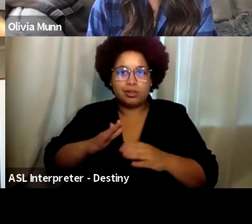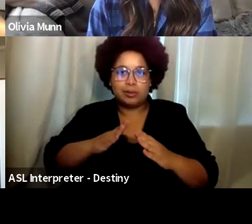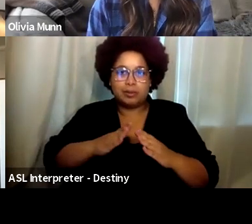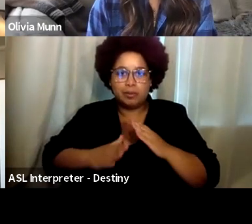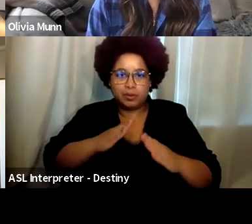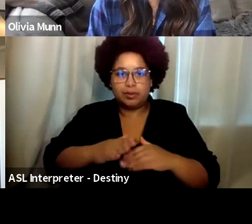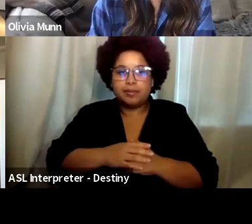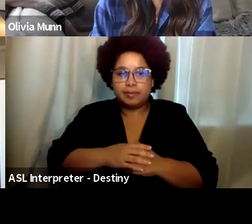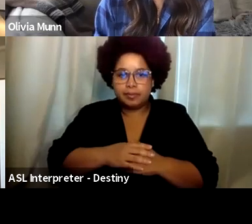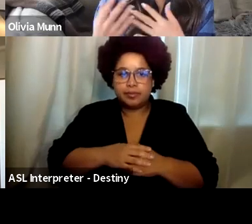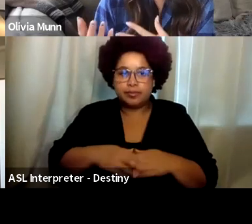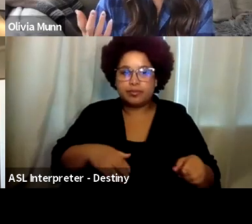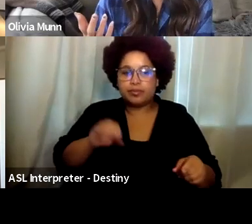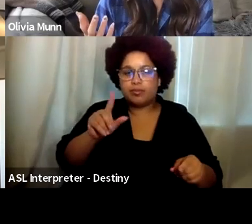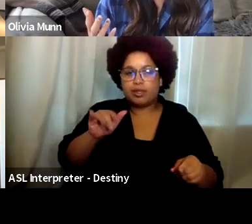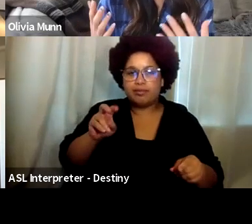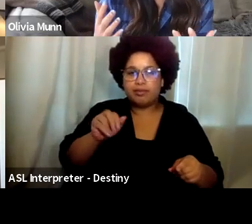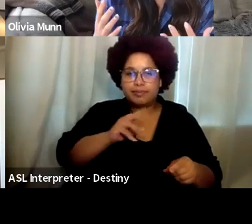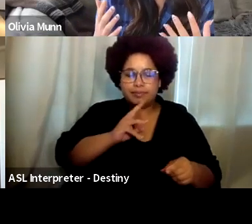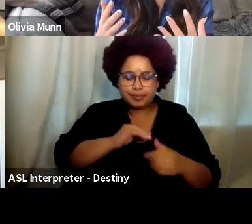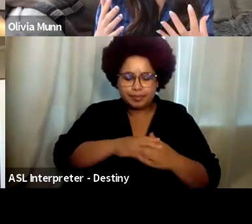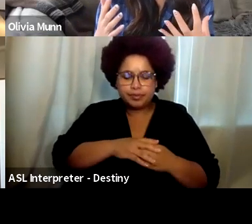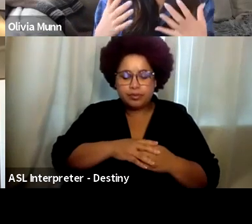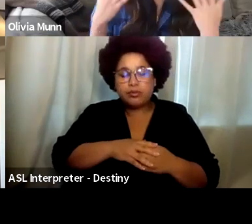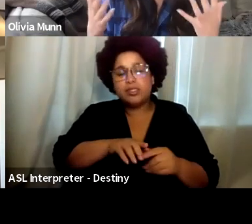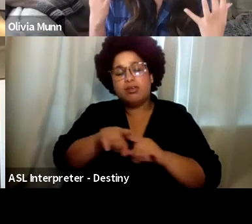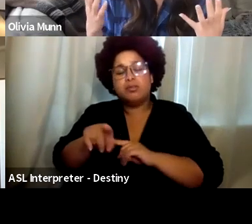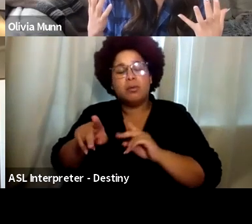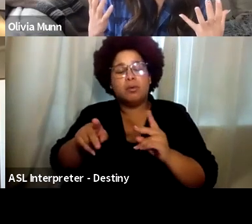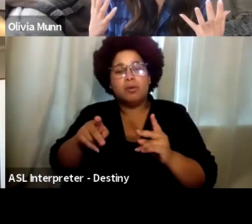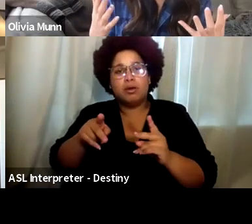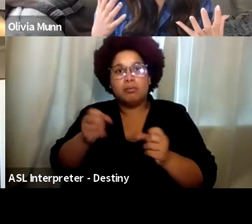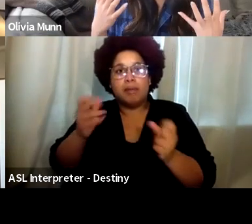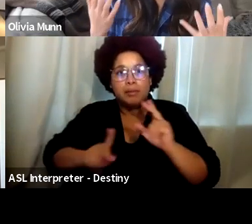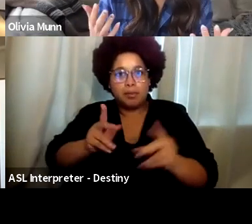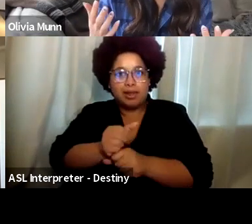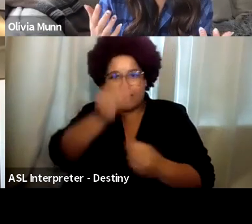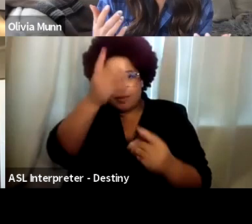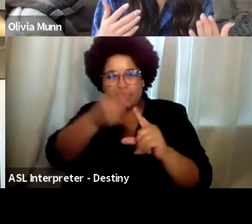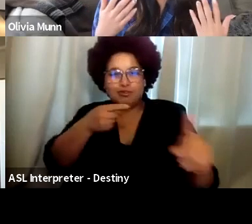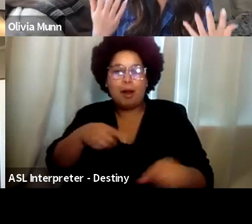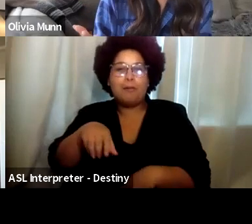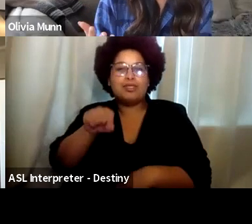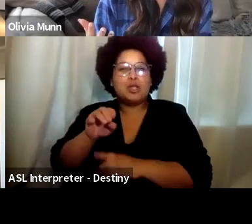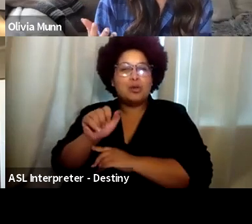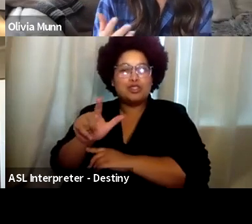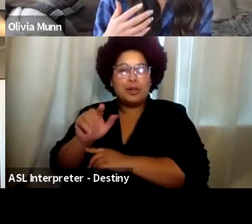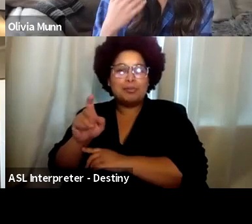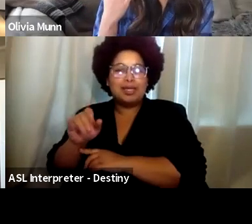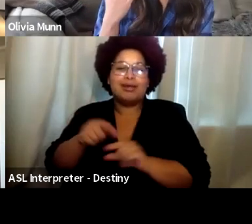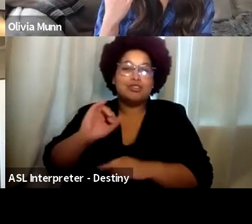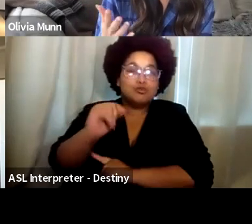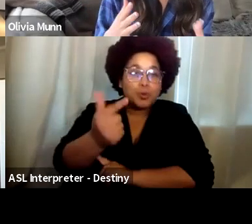I think what's also important for people to understand too is so many people get their information from social media, a lot from